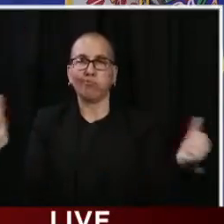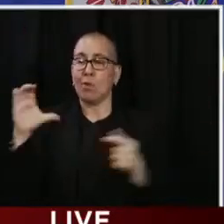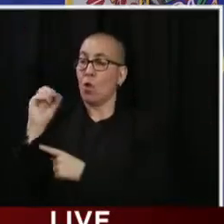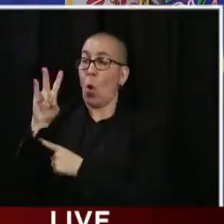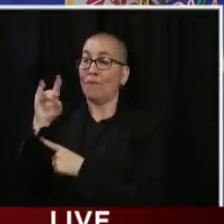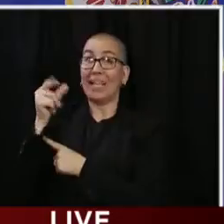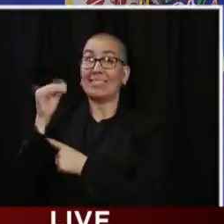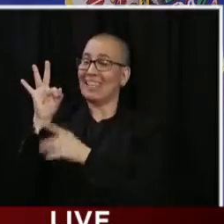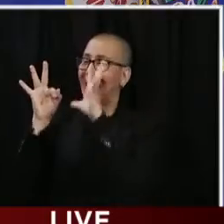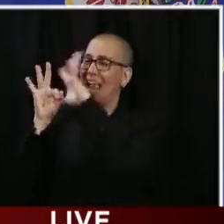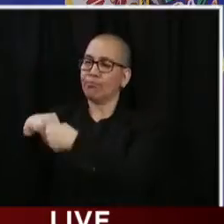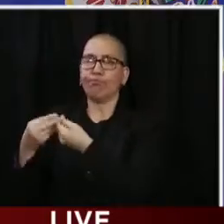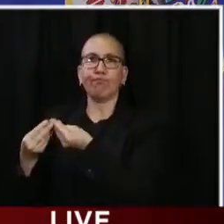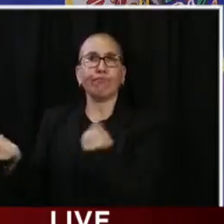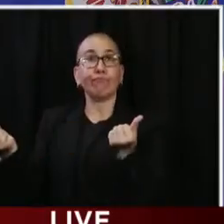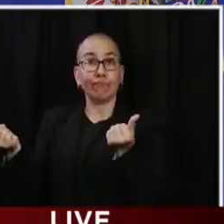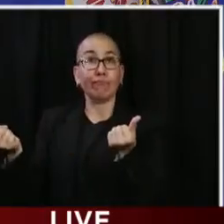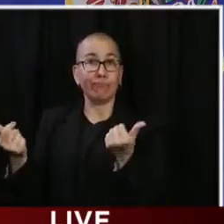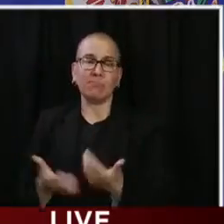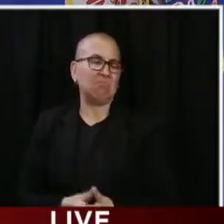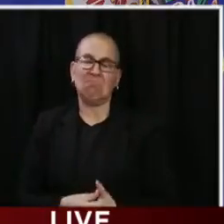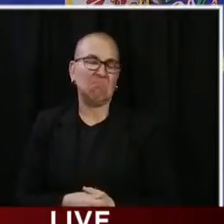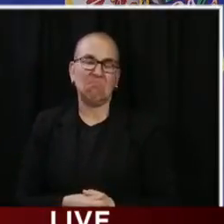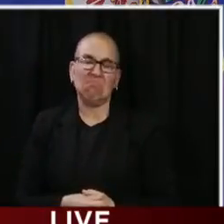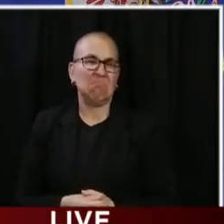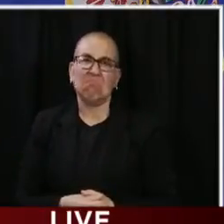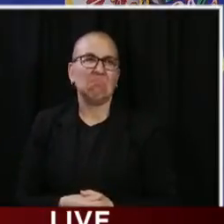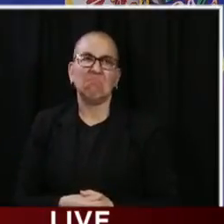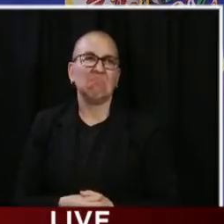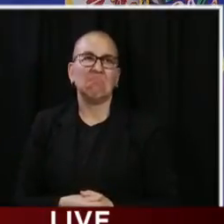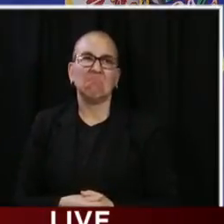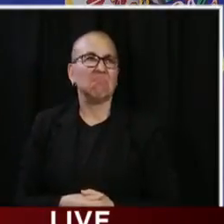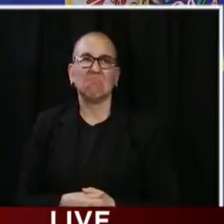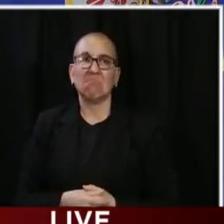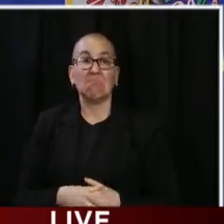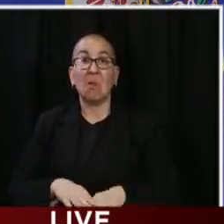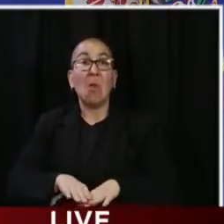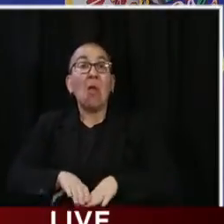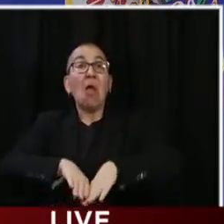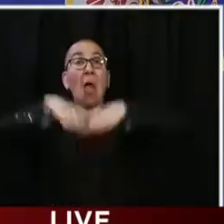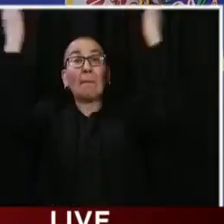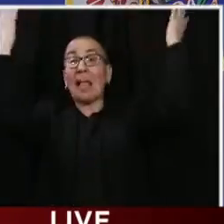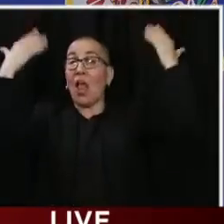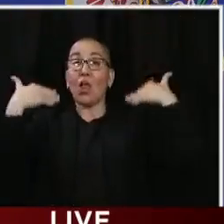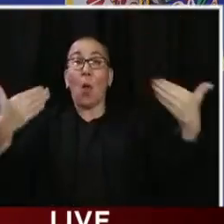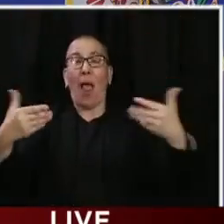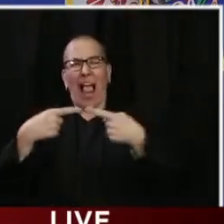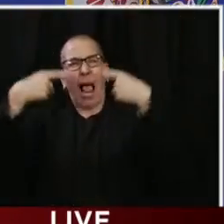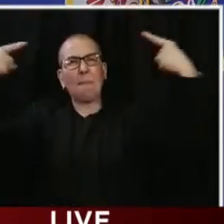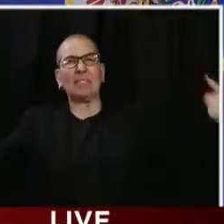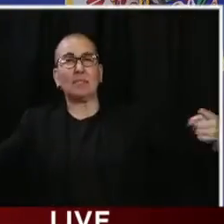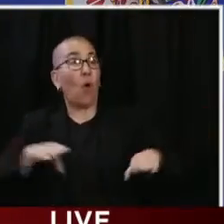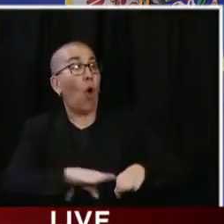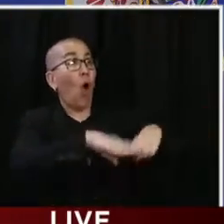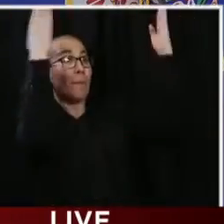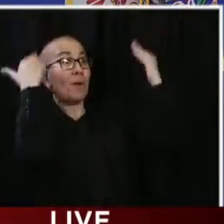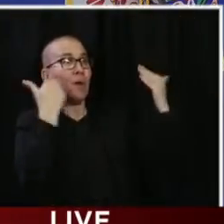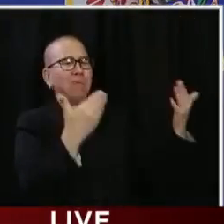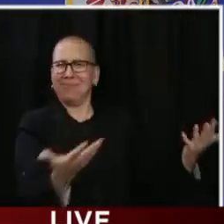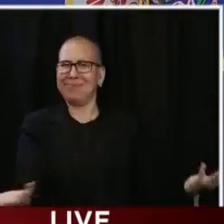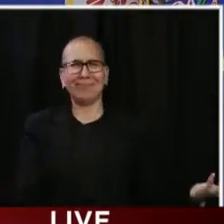happened elsewhere. Or we can try and use science, our best analysis, and a collaborative effort to keep it